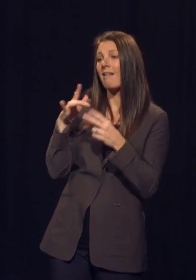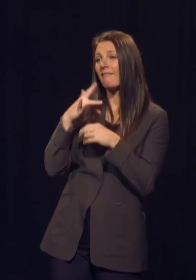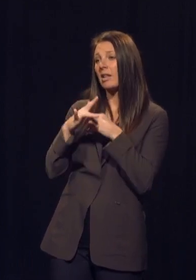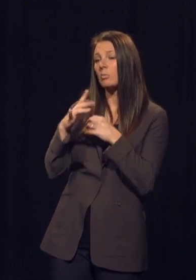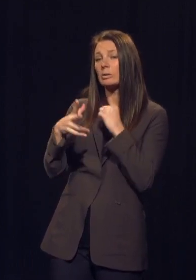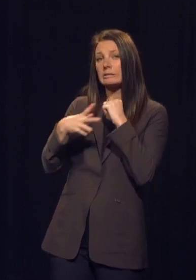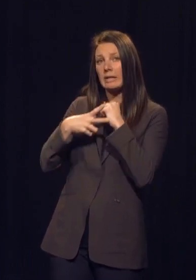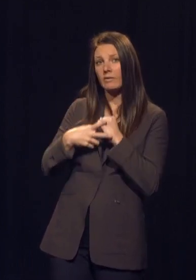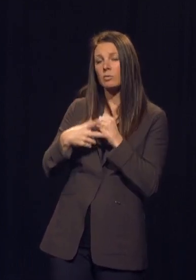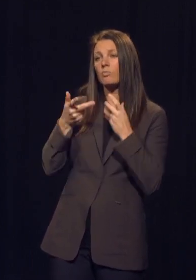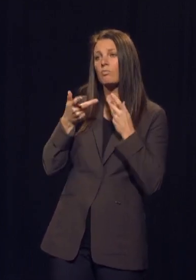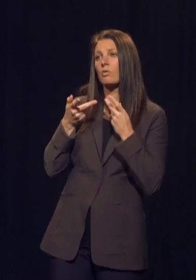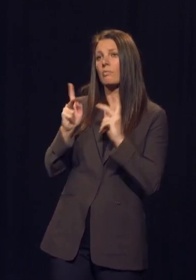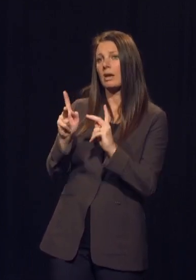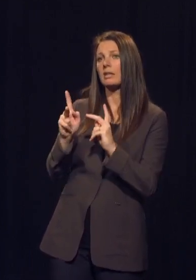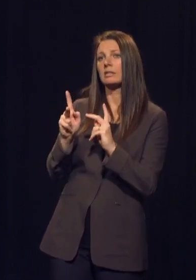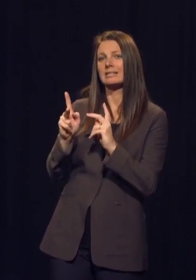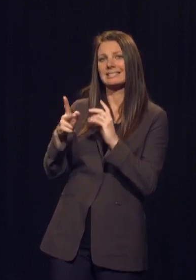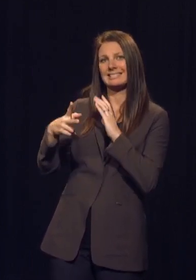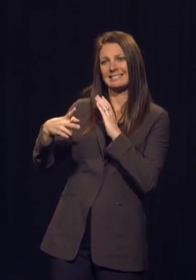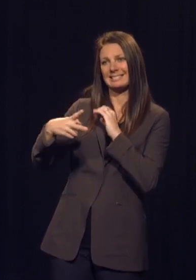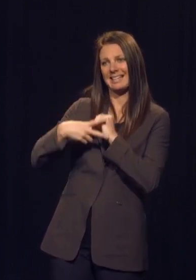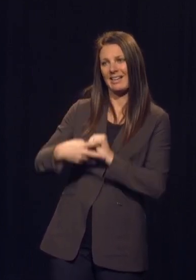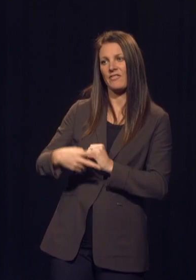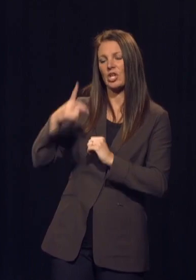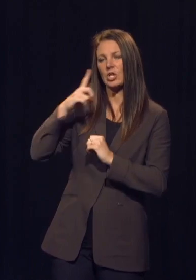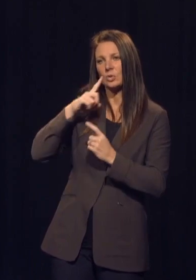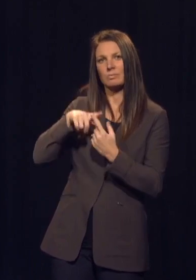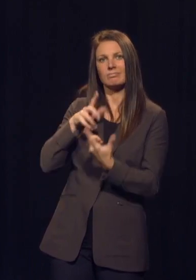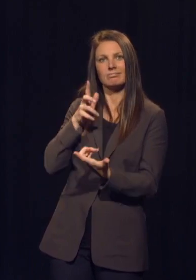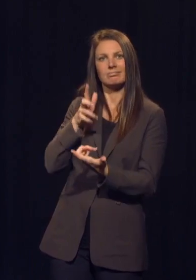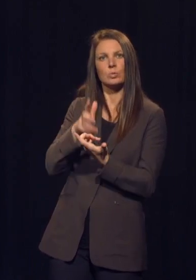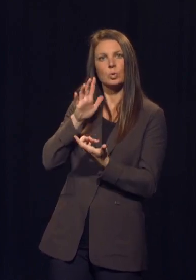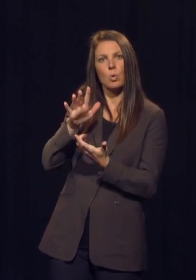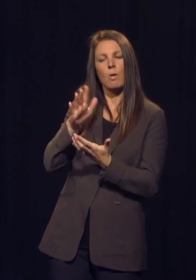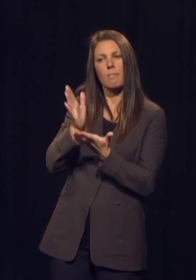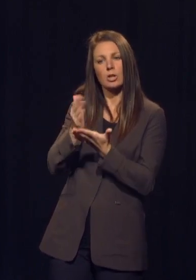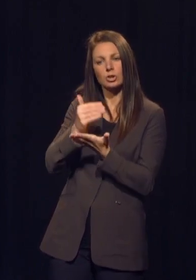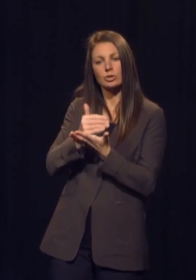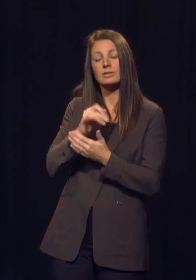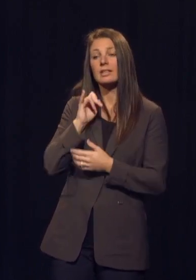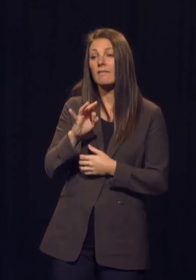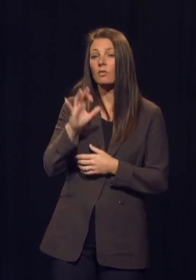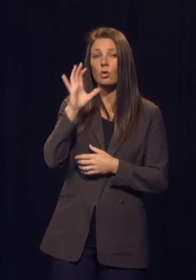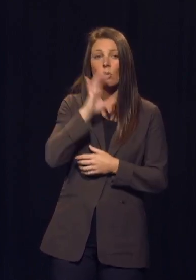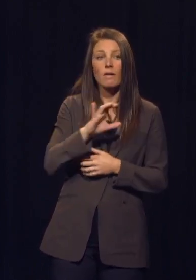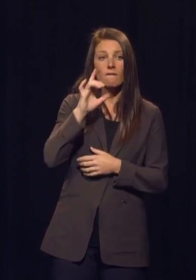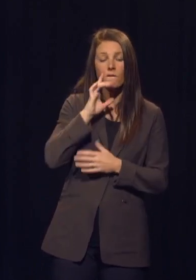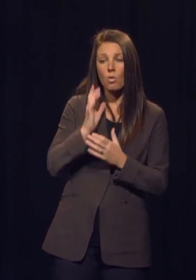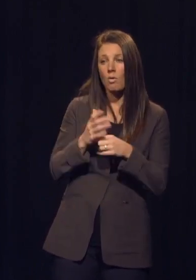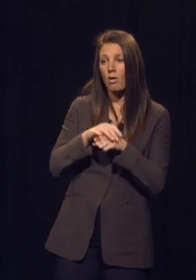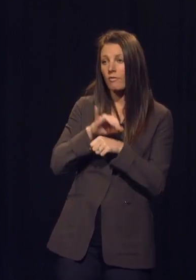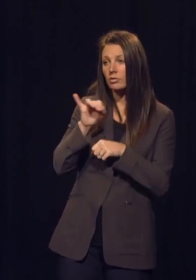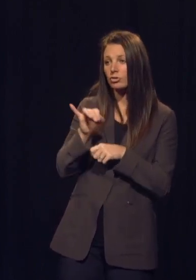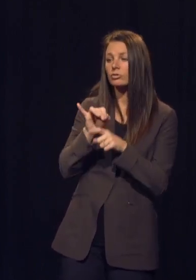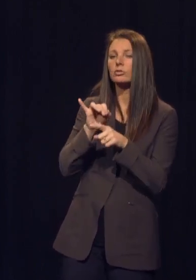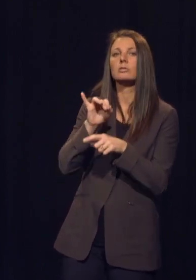allow coverage to fit into your budget. If you or anyone you know is seeking coverage, you can go to